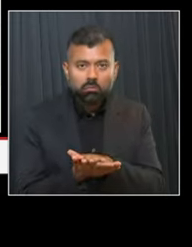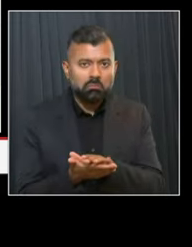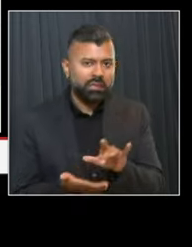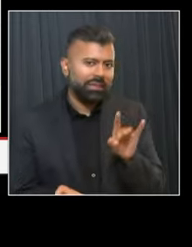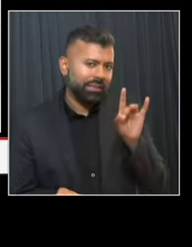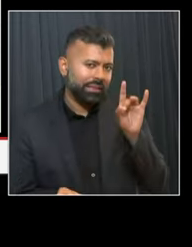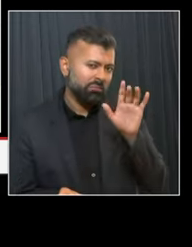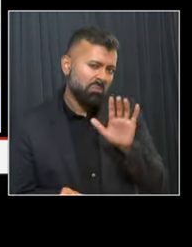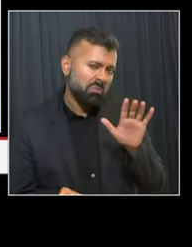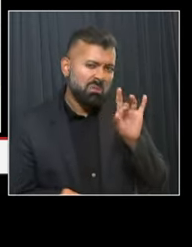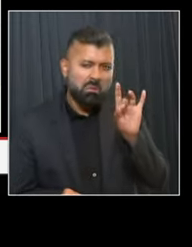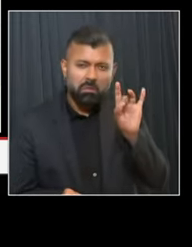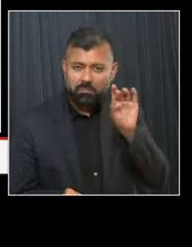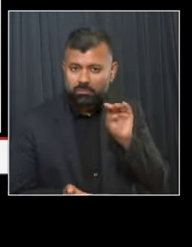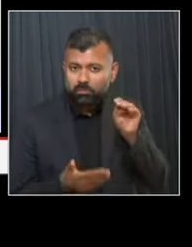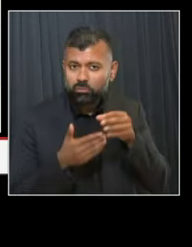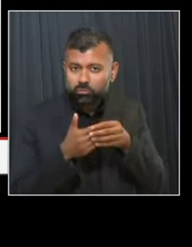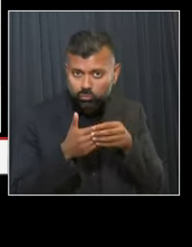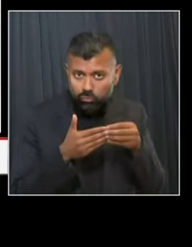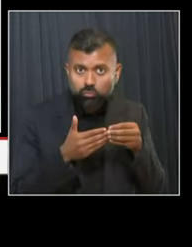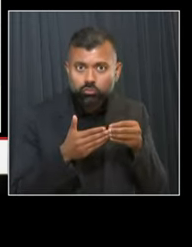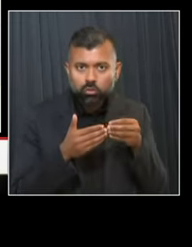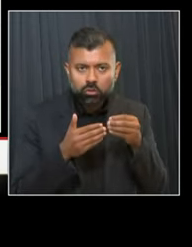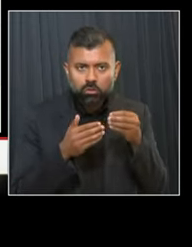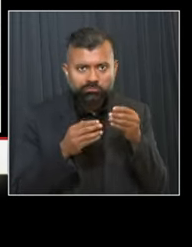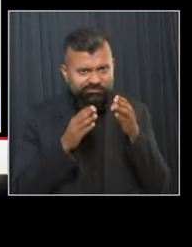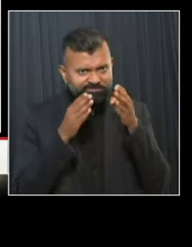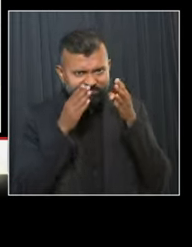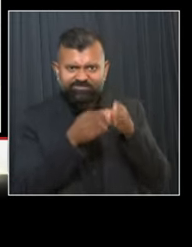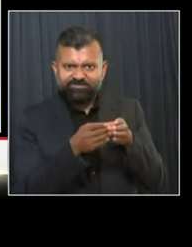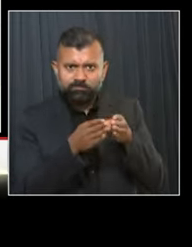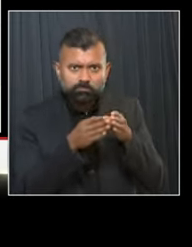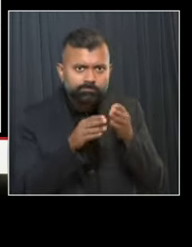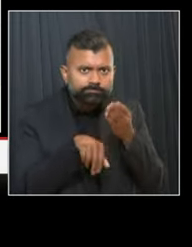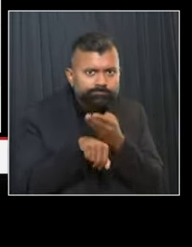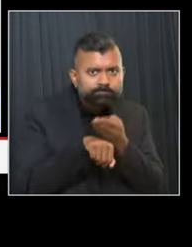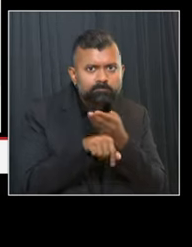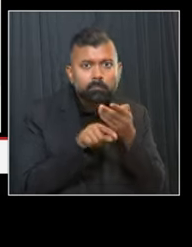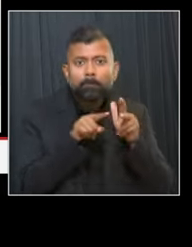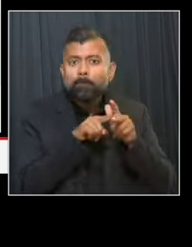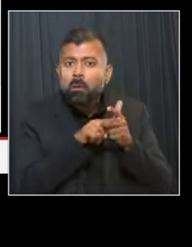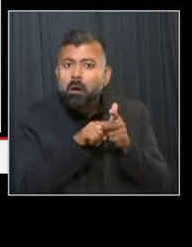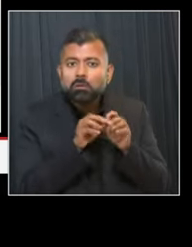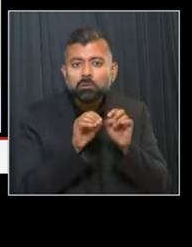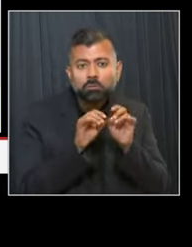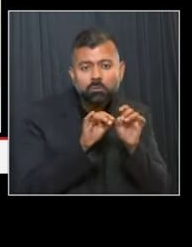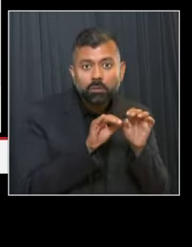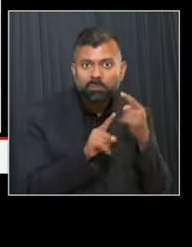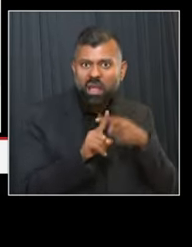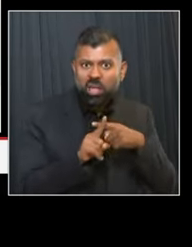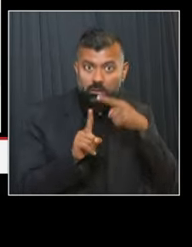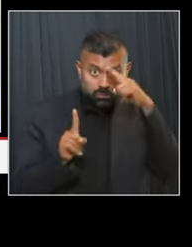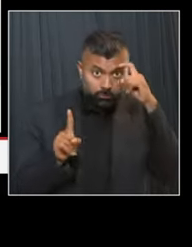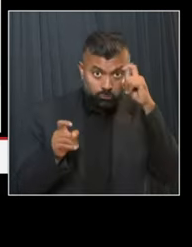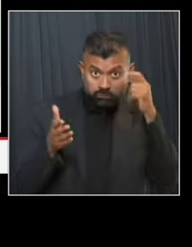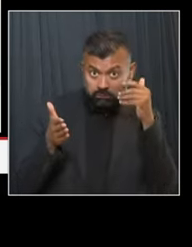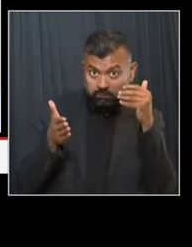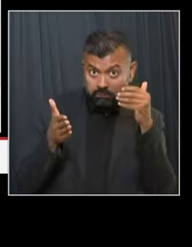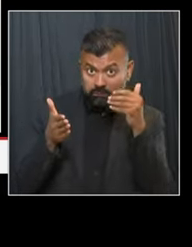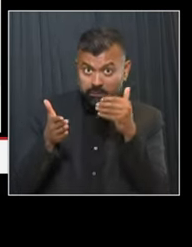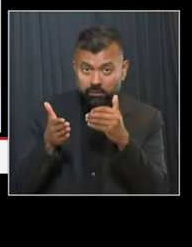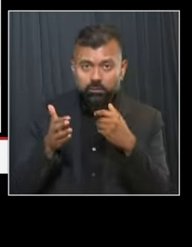repairs and maintenance. Even though school hasn't officially gotten out, we're already looking towards students' return in the fall.